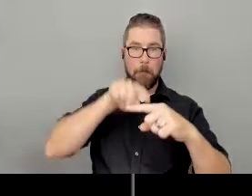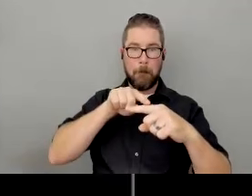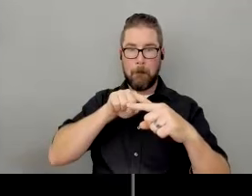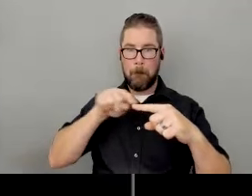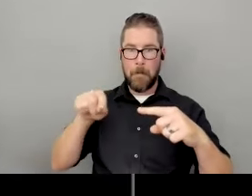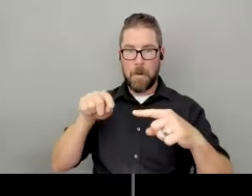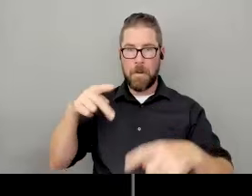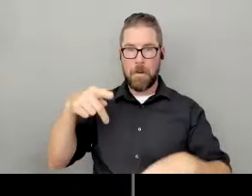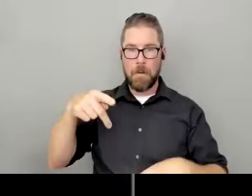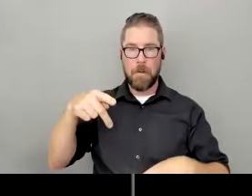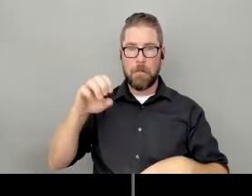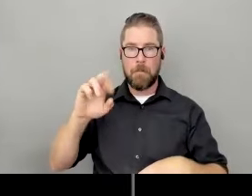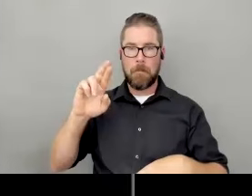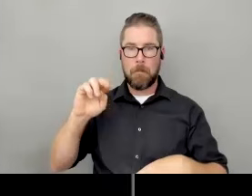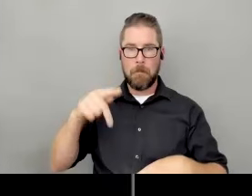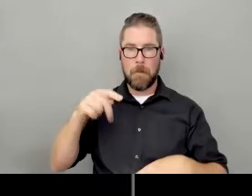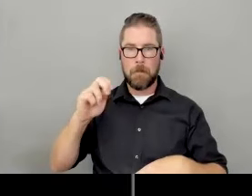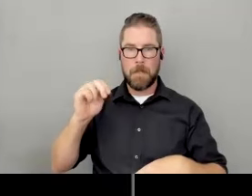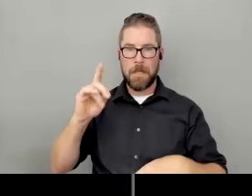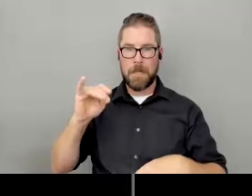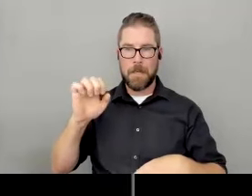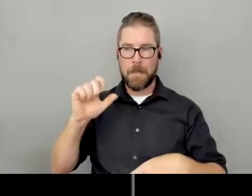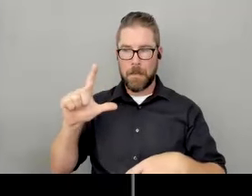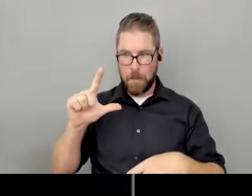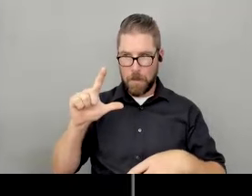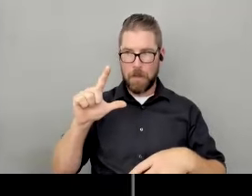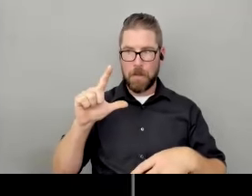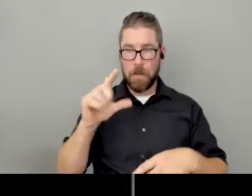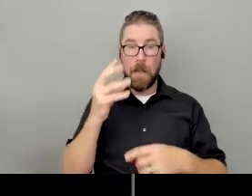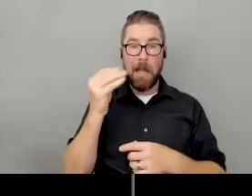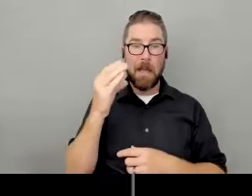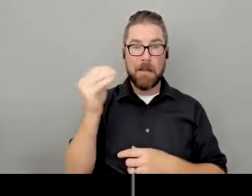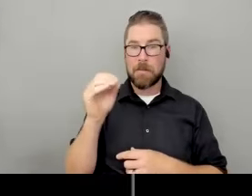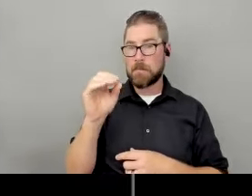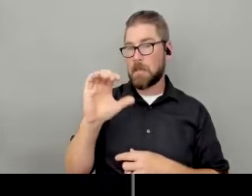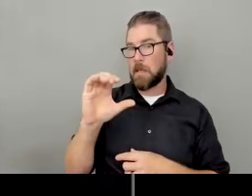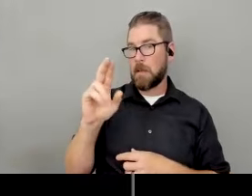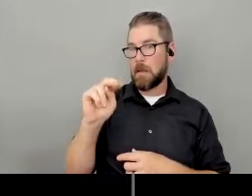ethmoid, inferior nasal concave or turbinate,